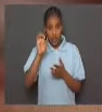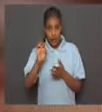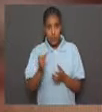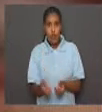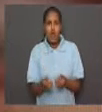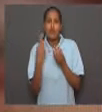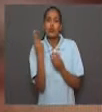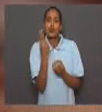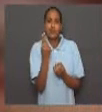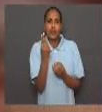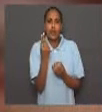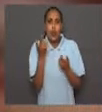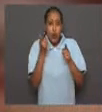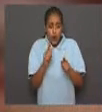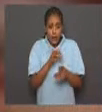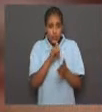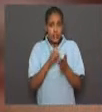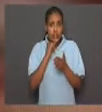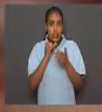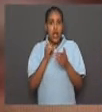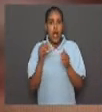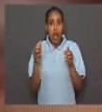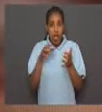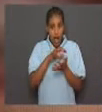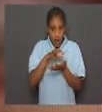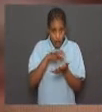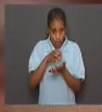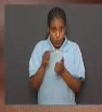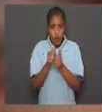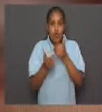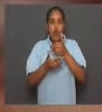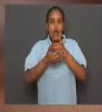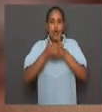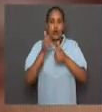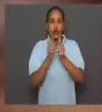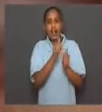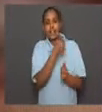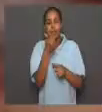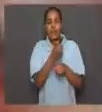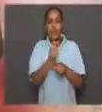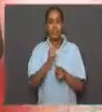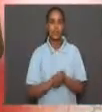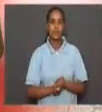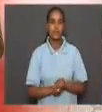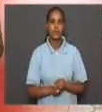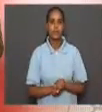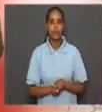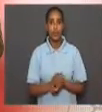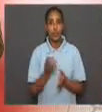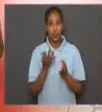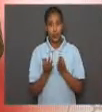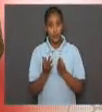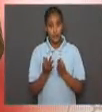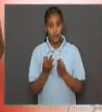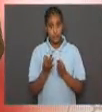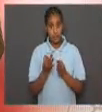is more useful when it is alloyed or coated with other metals. If you thought